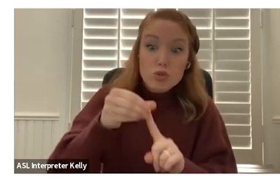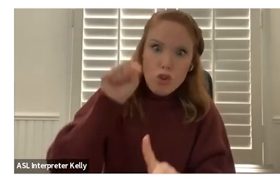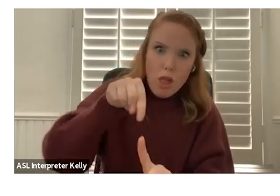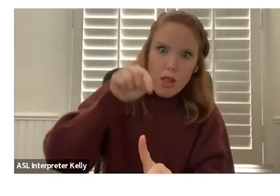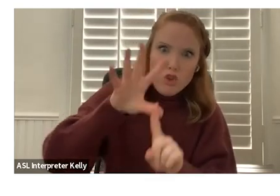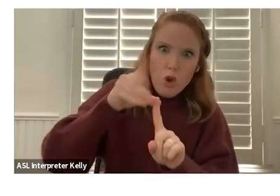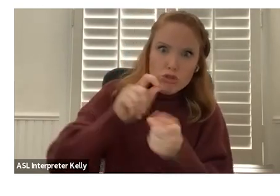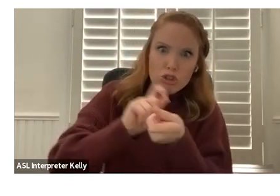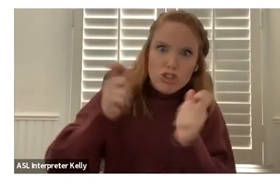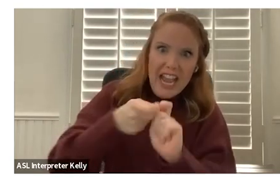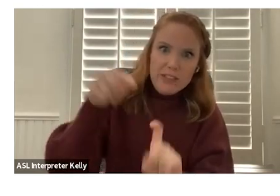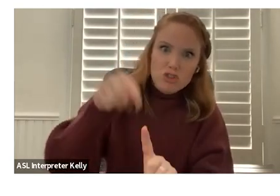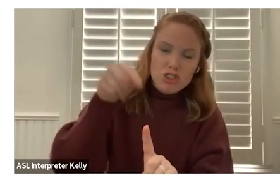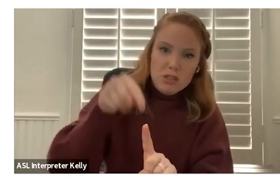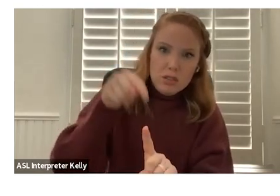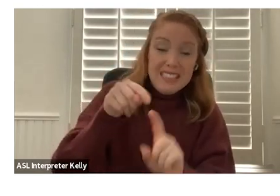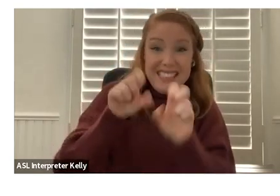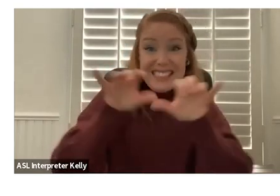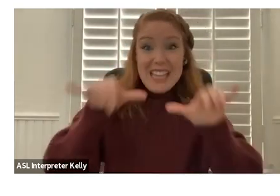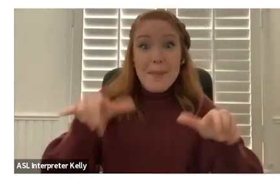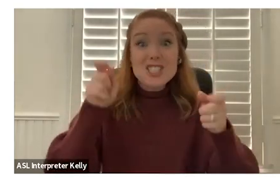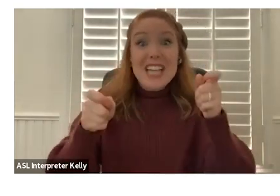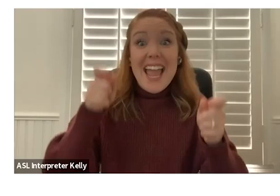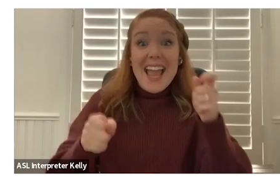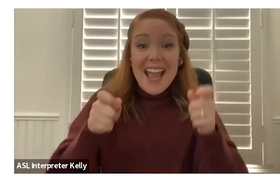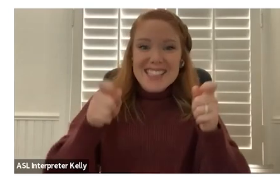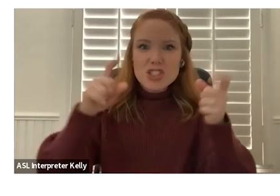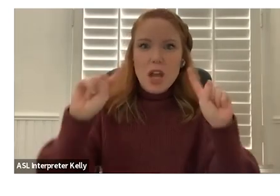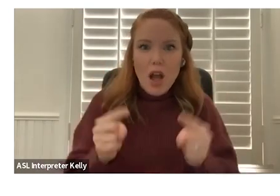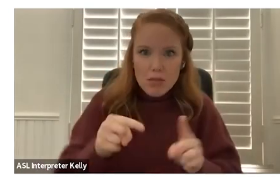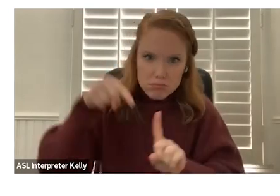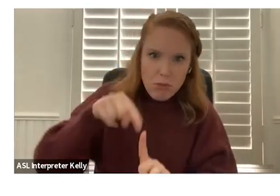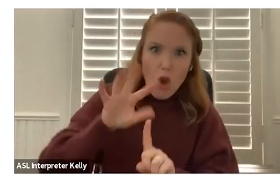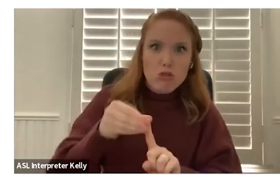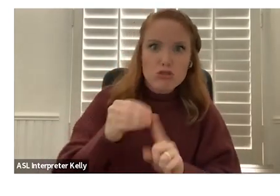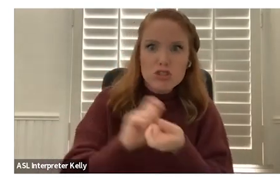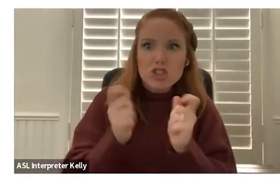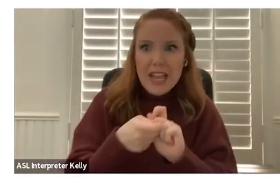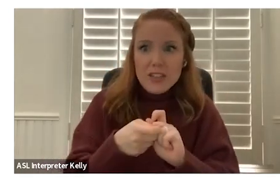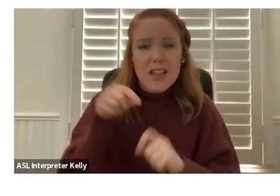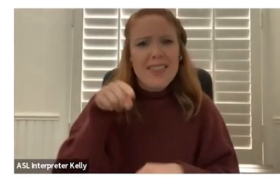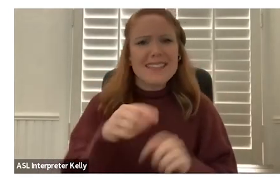you to go through them, but I can also read them out loud. And,